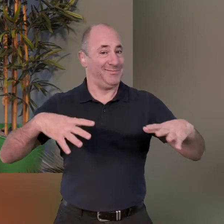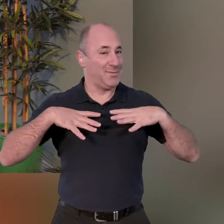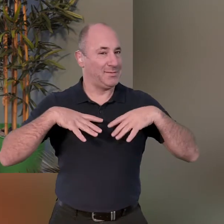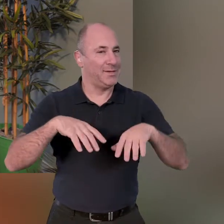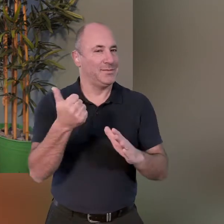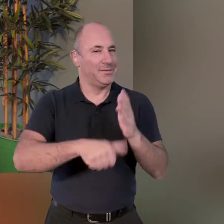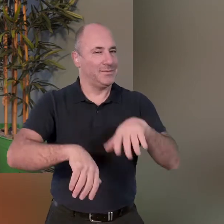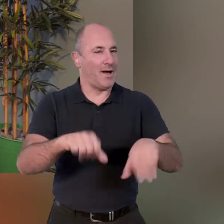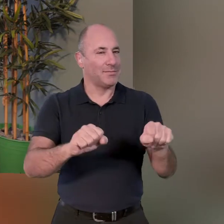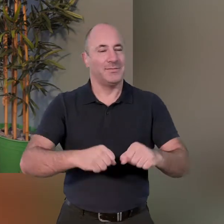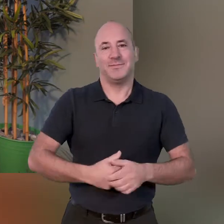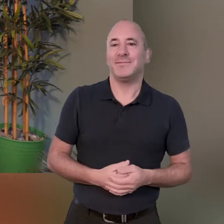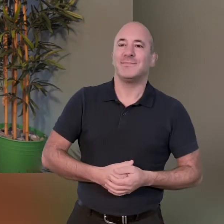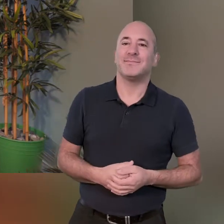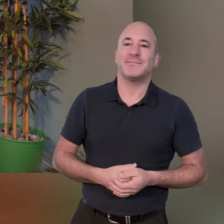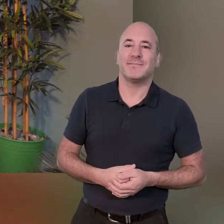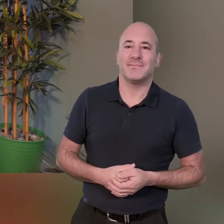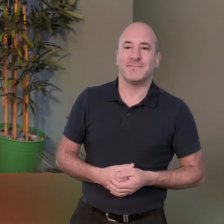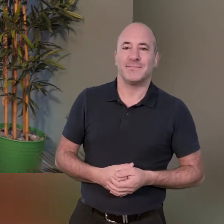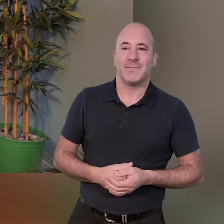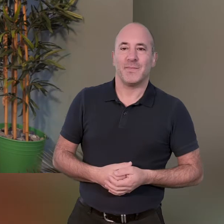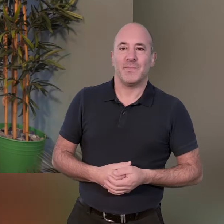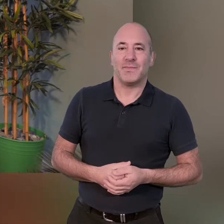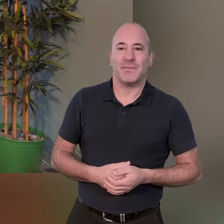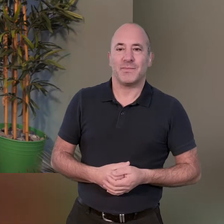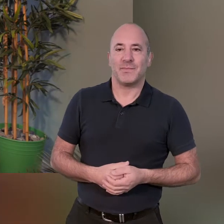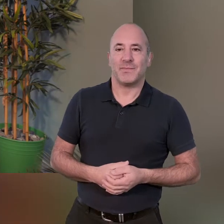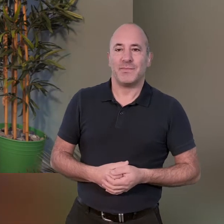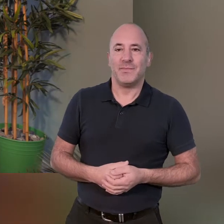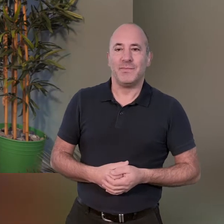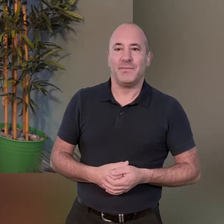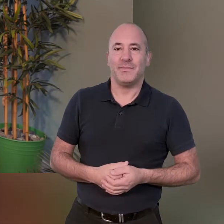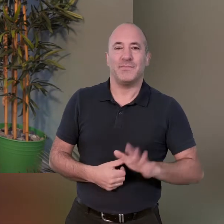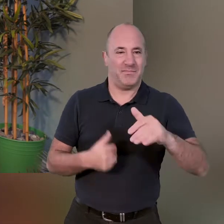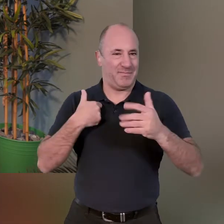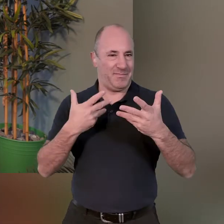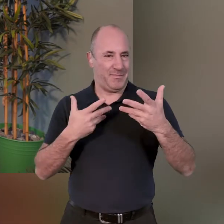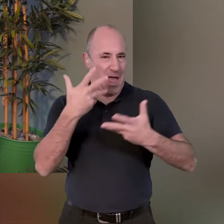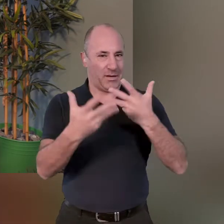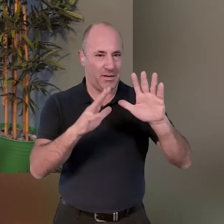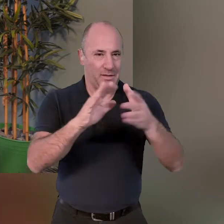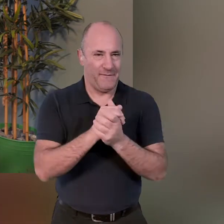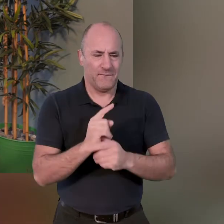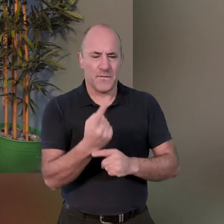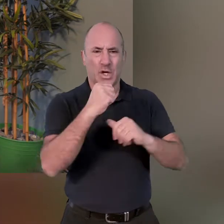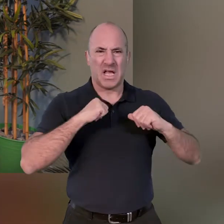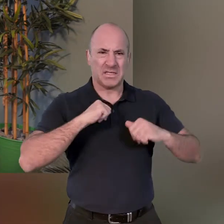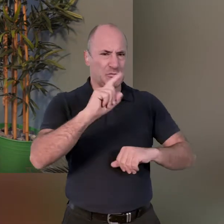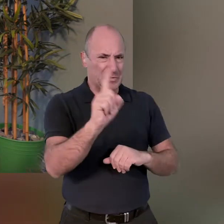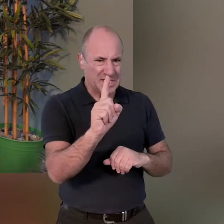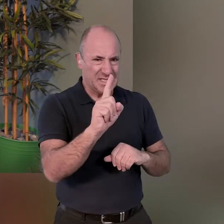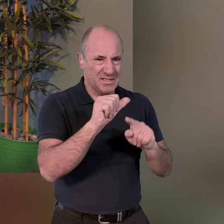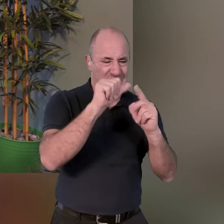whatever you're using for today's session, and then let's get started. I will explain at the beginning what the